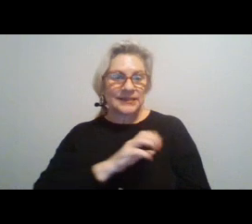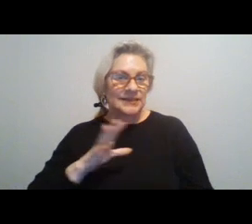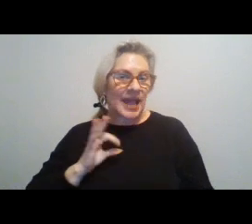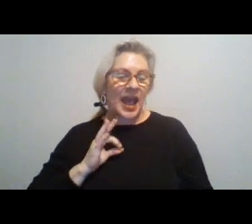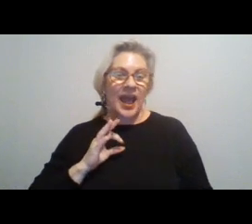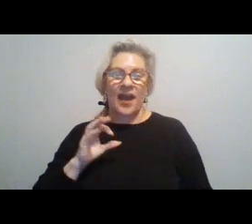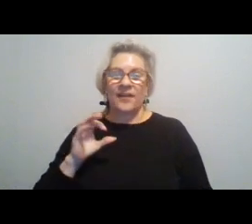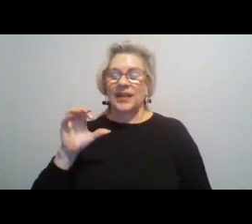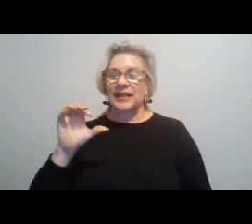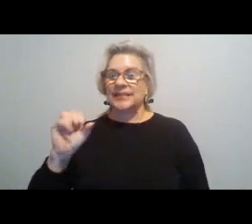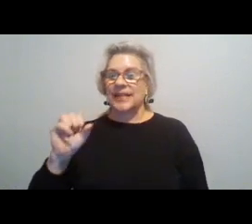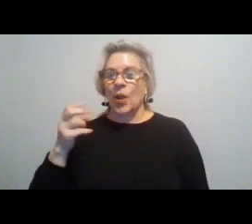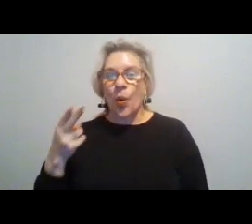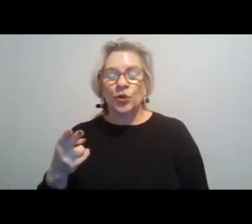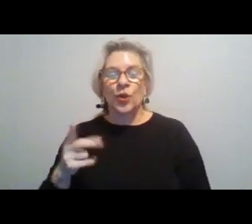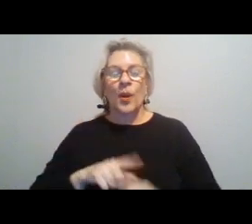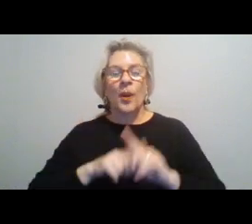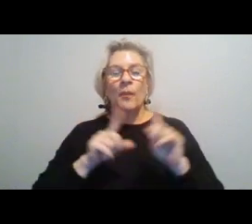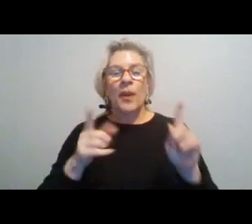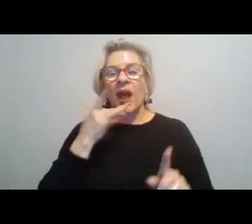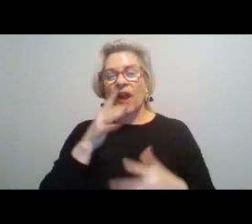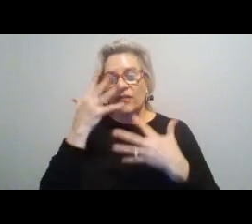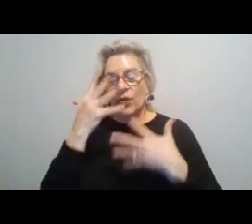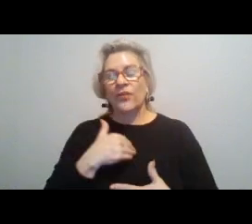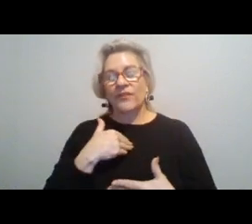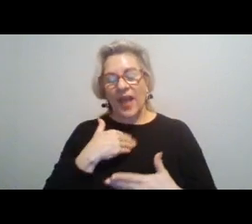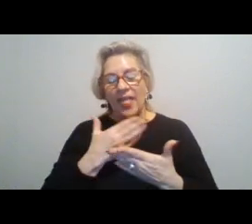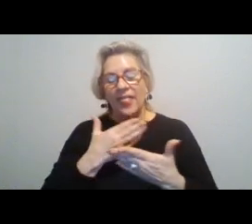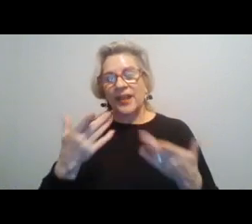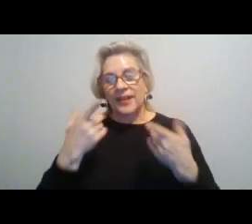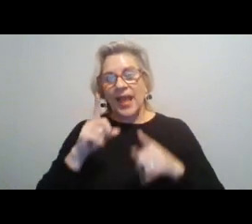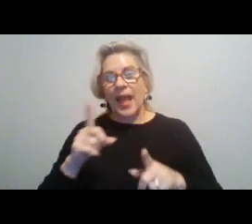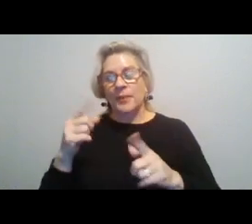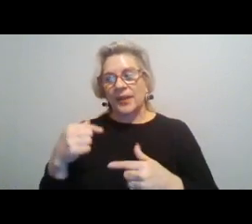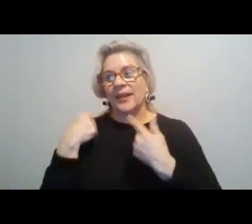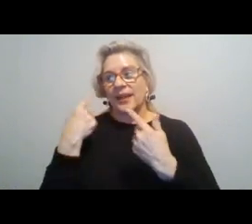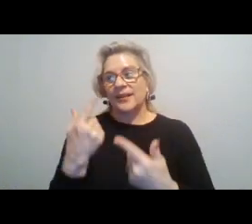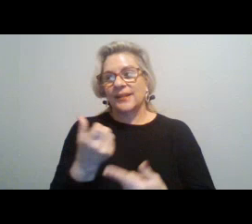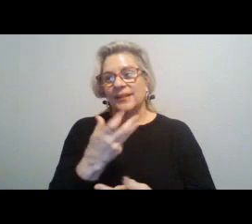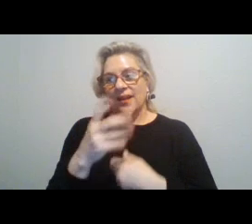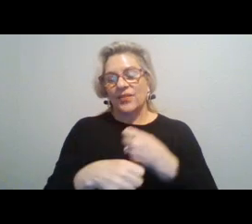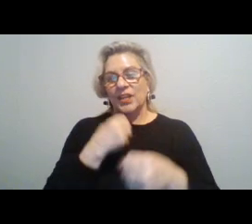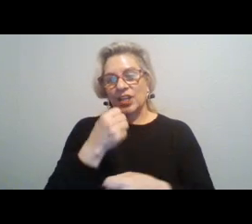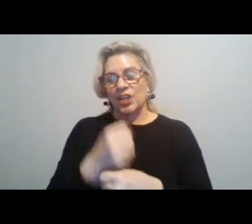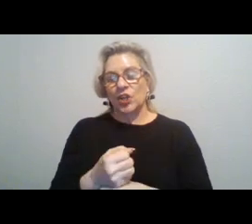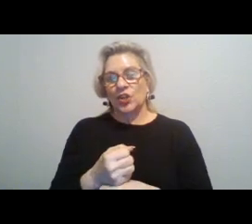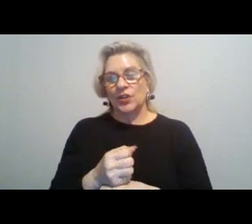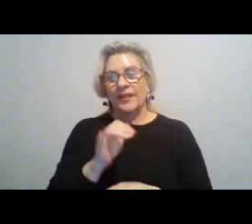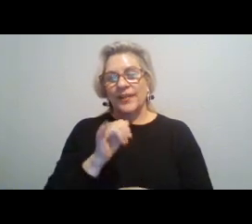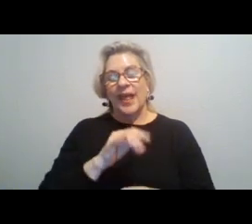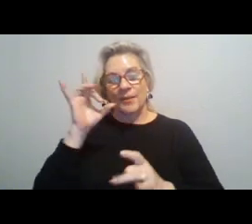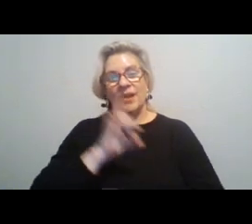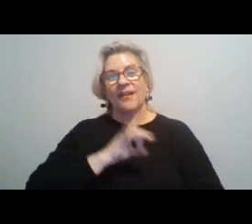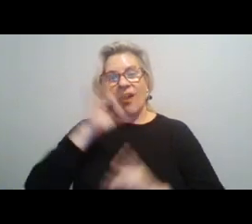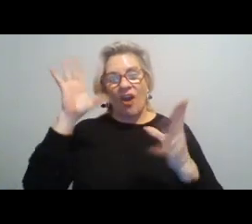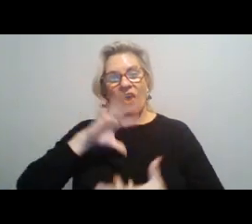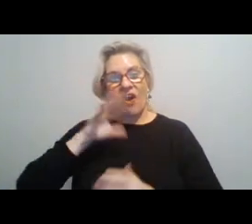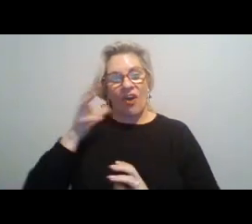stakeholders. Unfortunately, we've had a lot of incidents over the last several years that have been catastrophic, but from